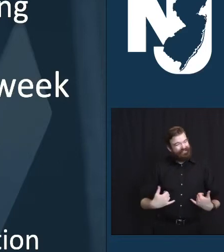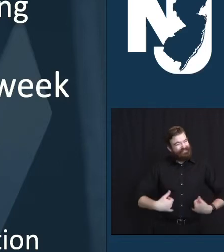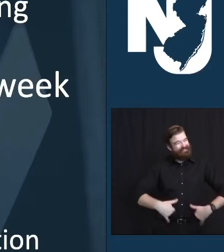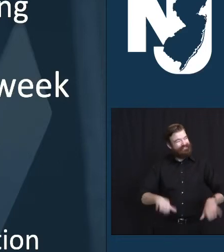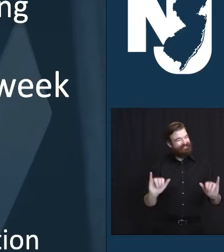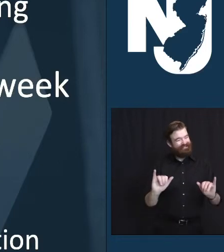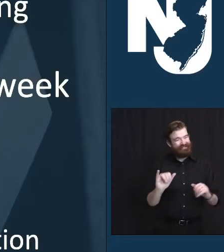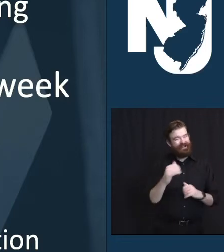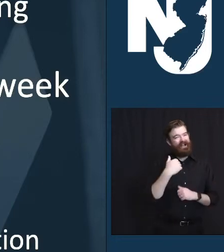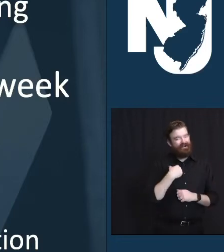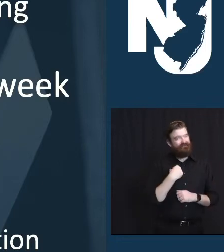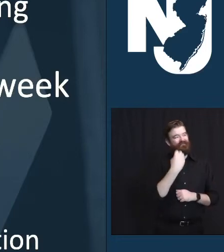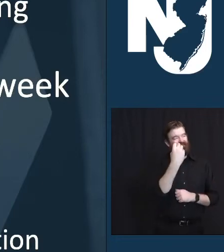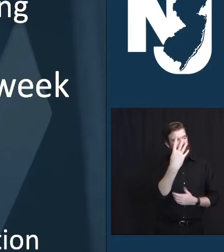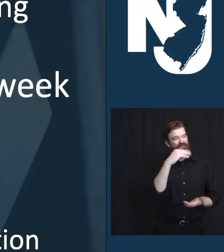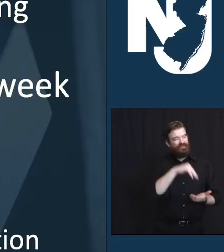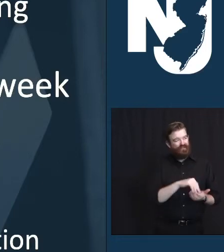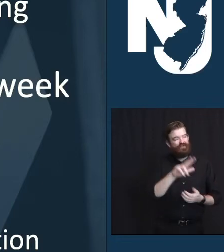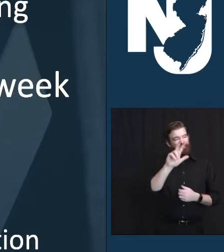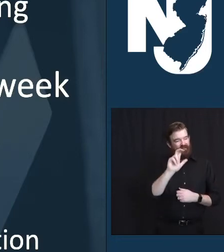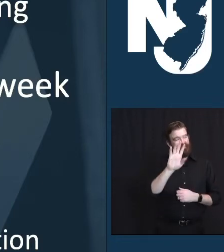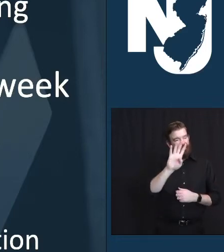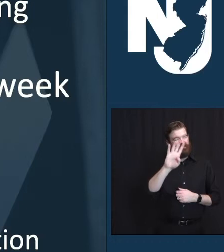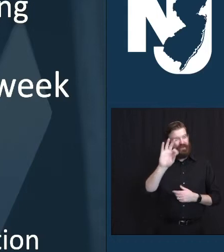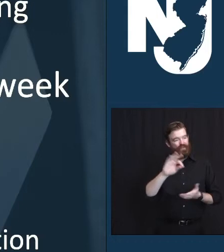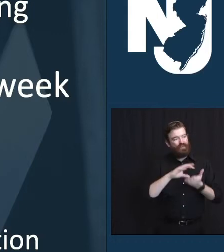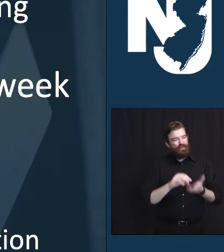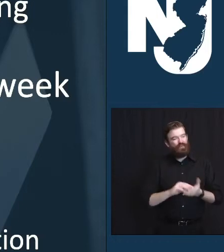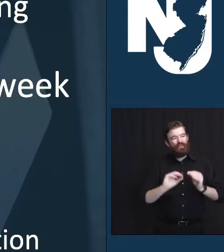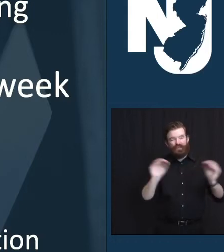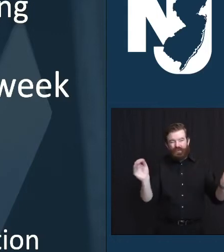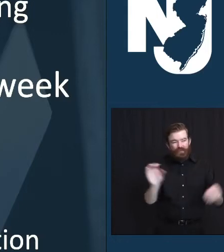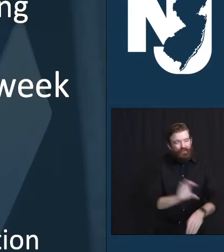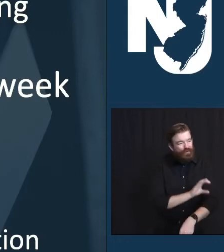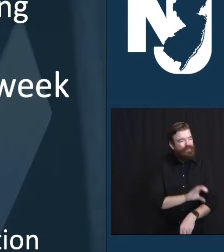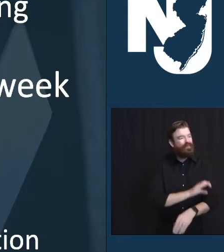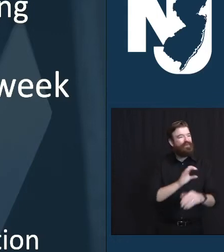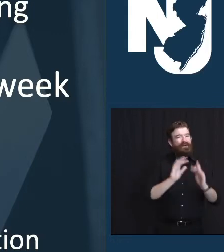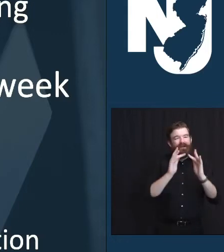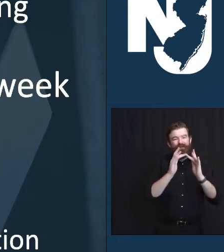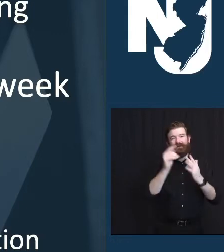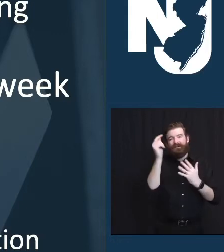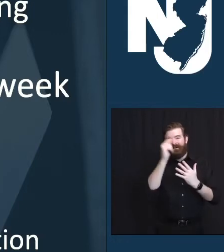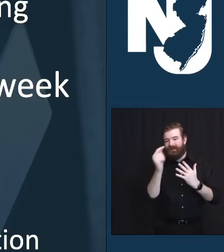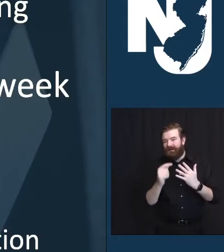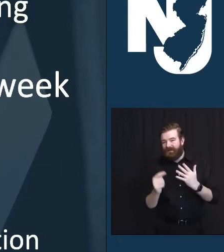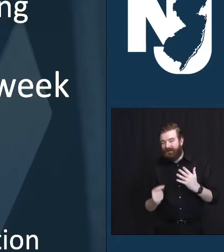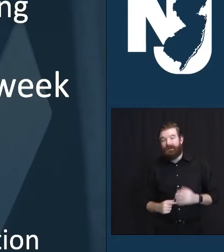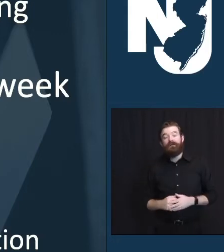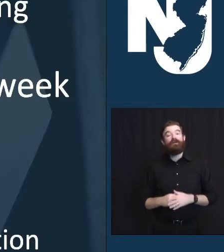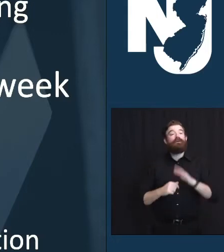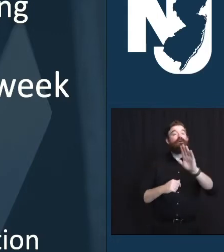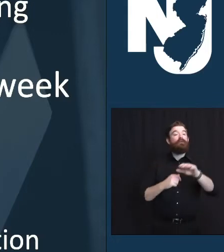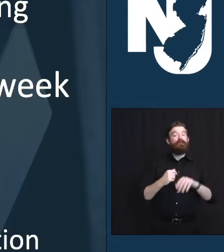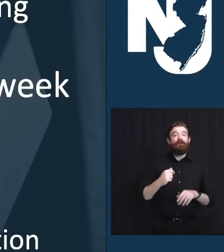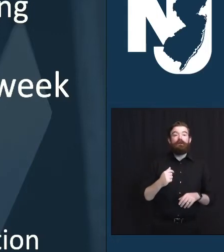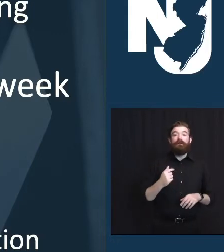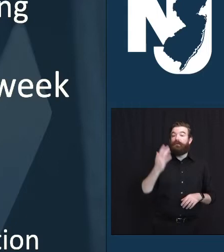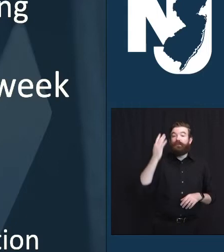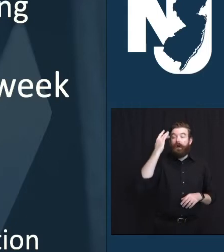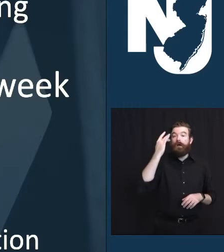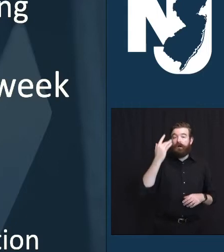we've been noting, the final unfulfilled needs are due largely to ongoing delivery delays, but we are hopeful that these will be filled quickly